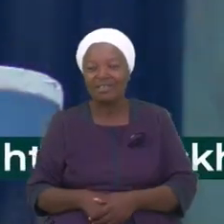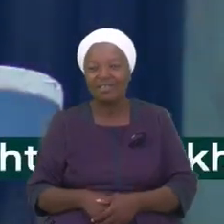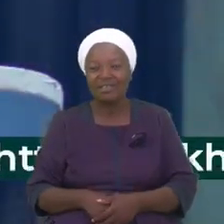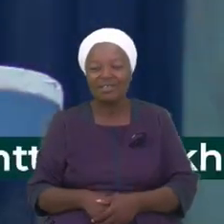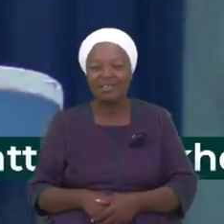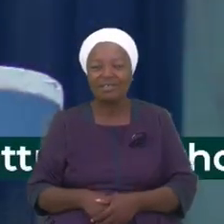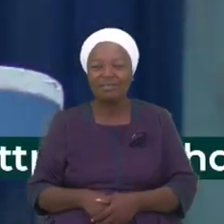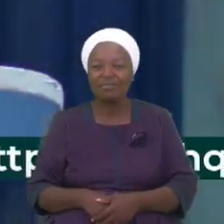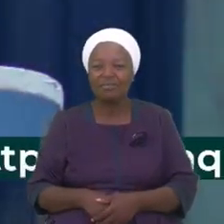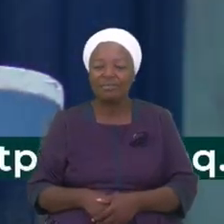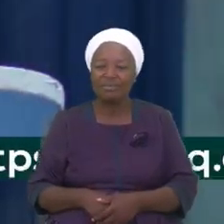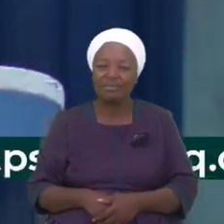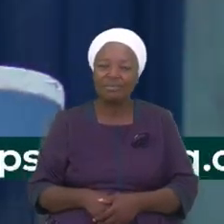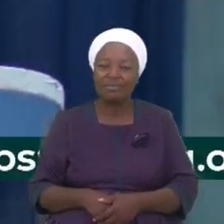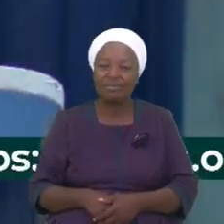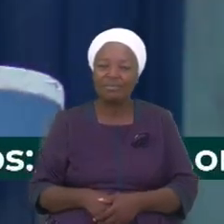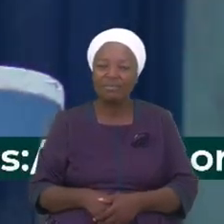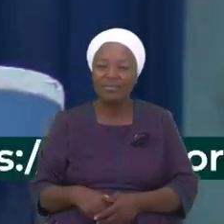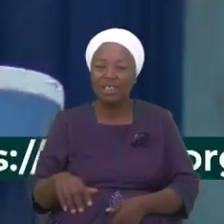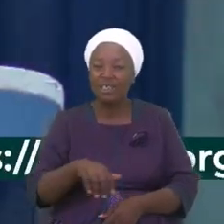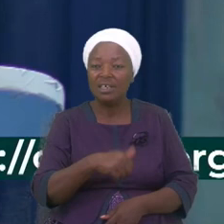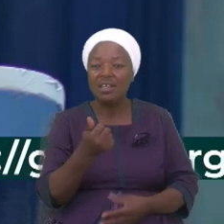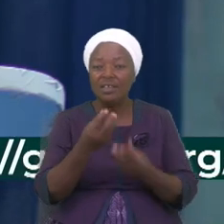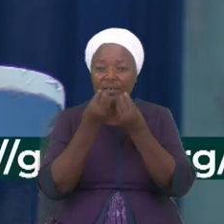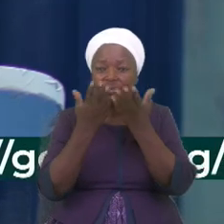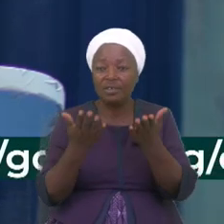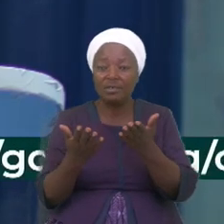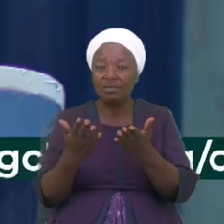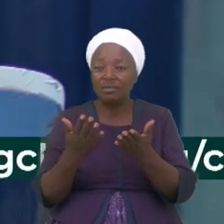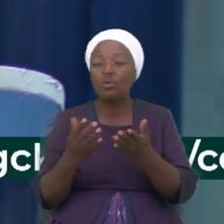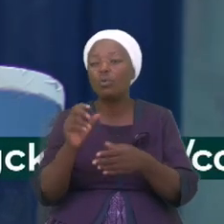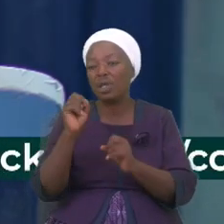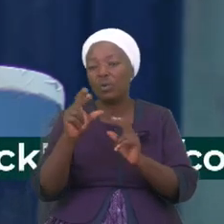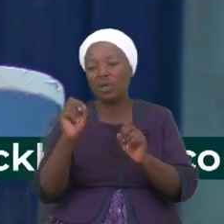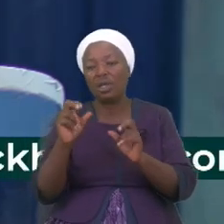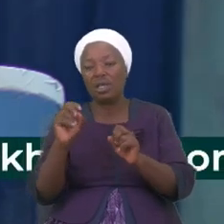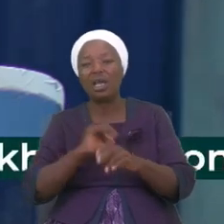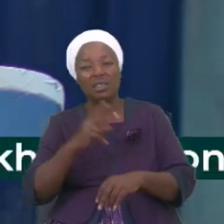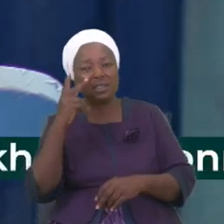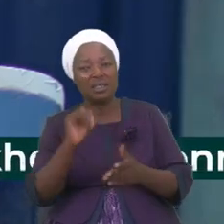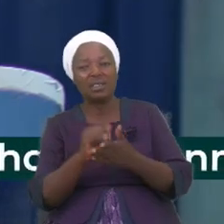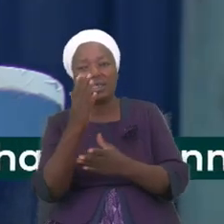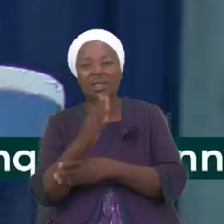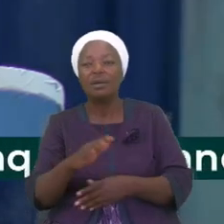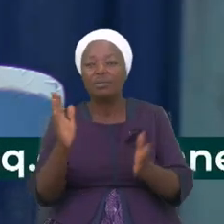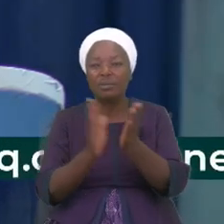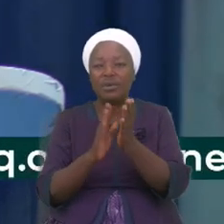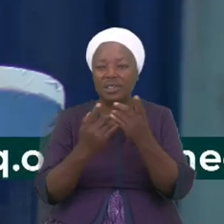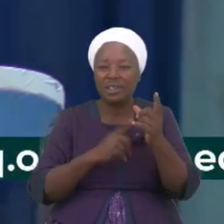any information, we are waiting for you. Just wave at, oh, God bless you, I've seen that flag. Praise the